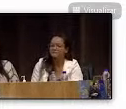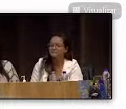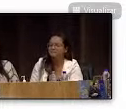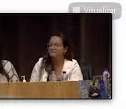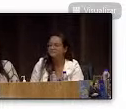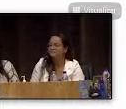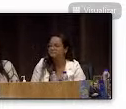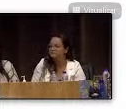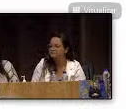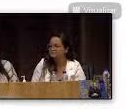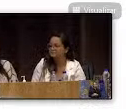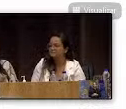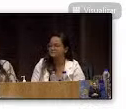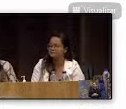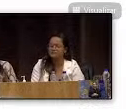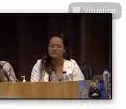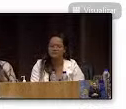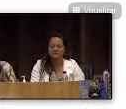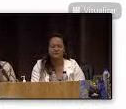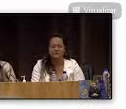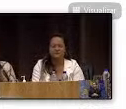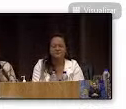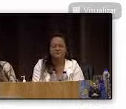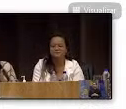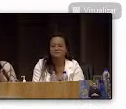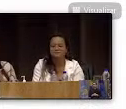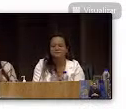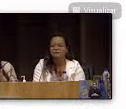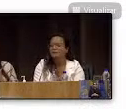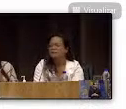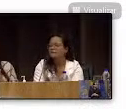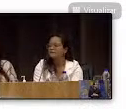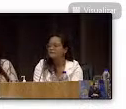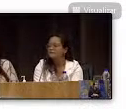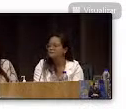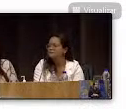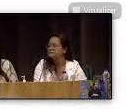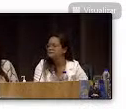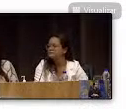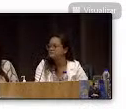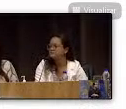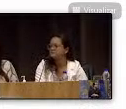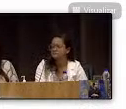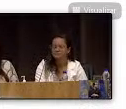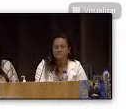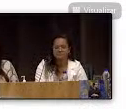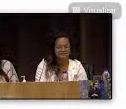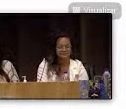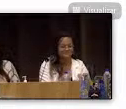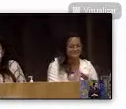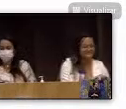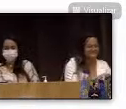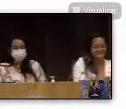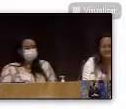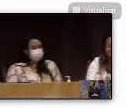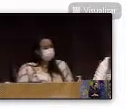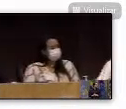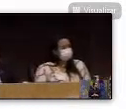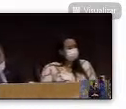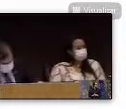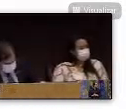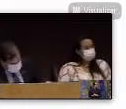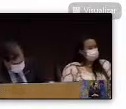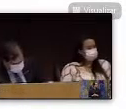ourselves at your available for you. Thank you very much, Juliana. Patricia, now I would